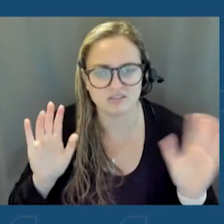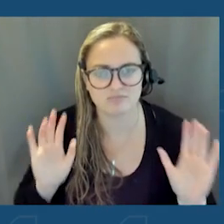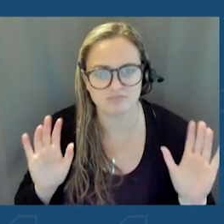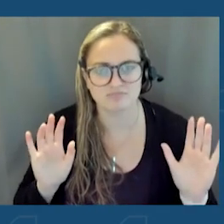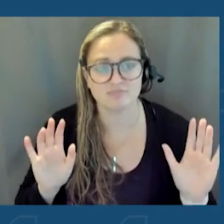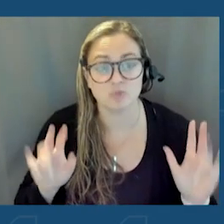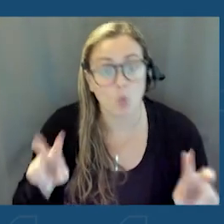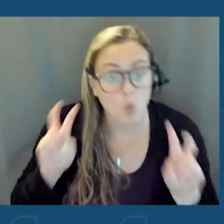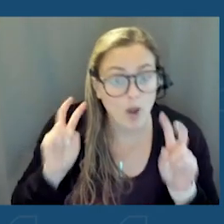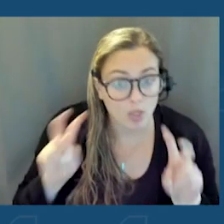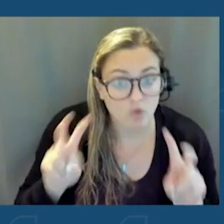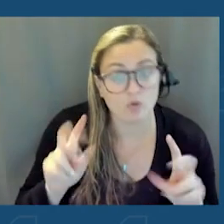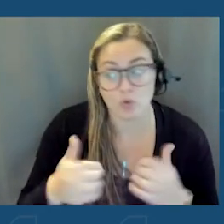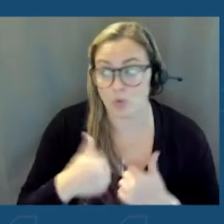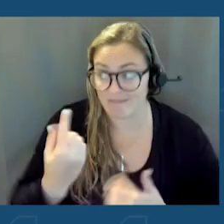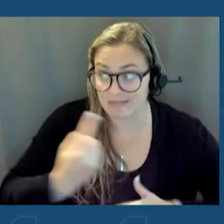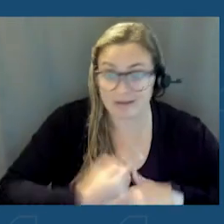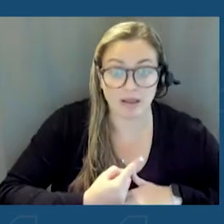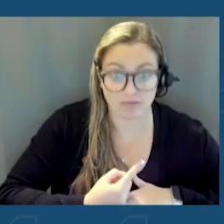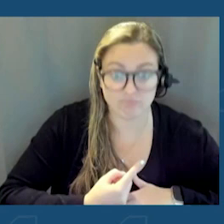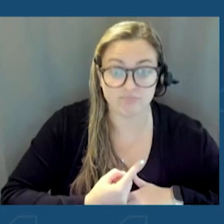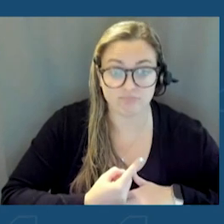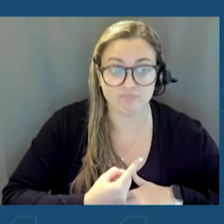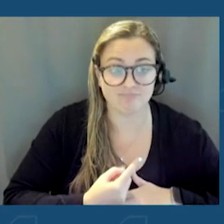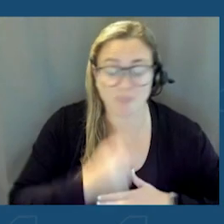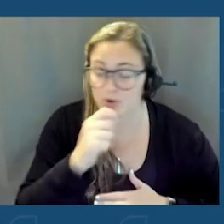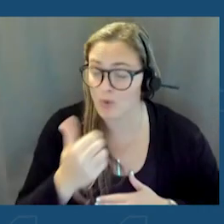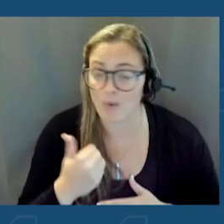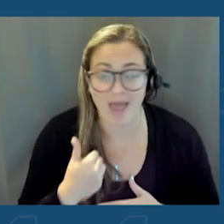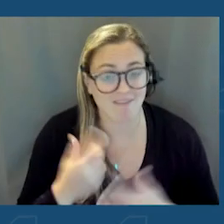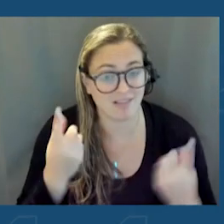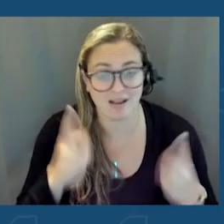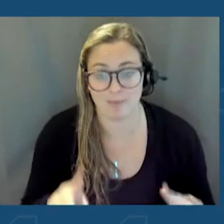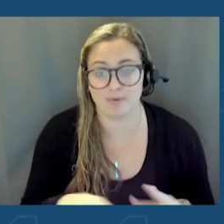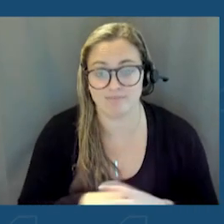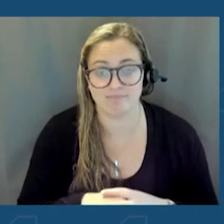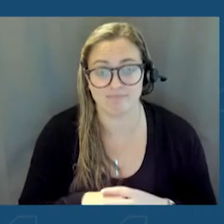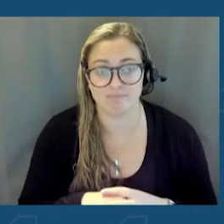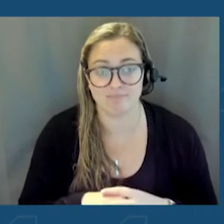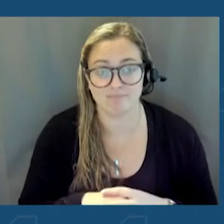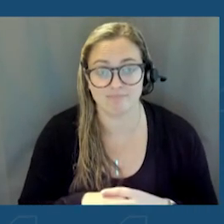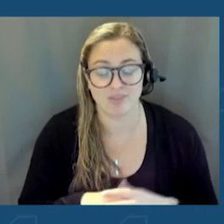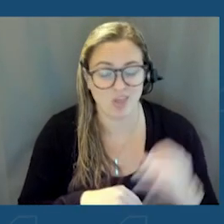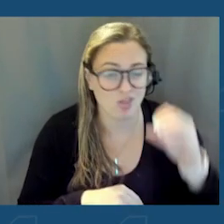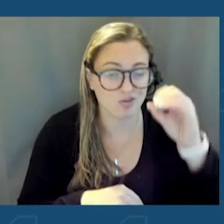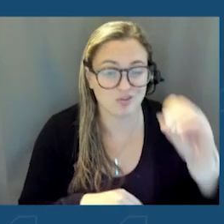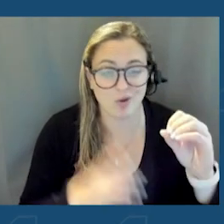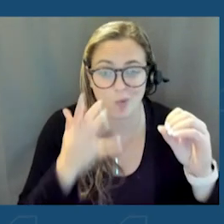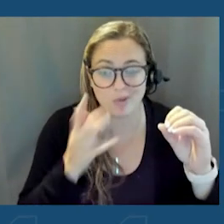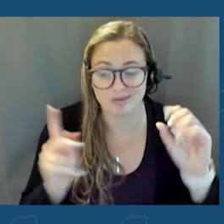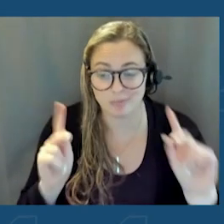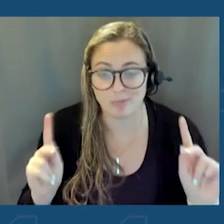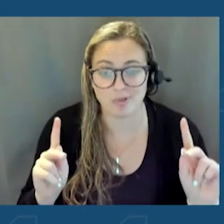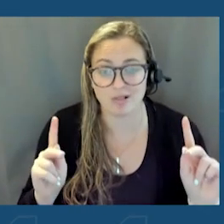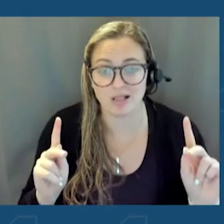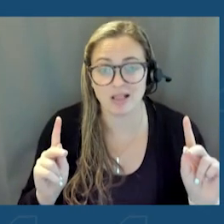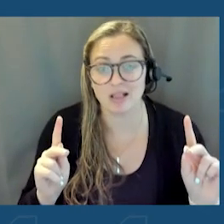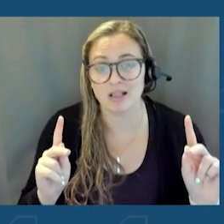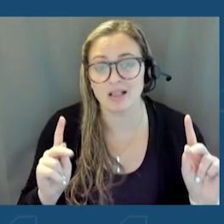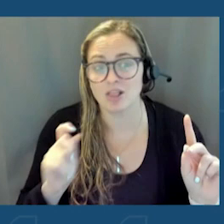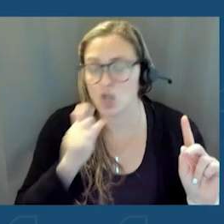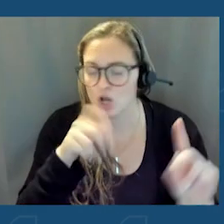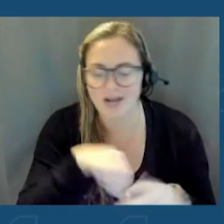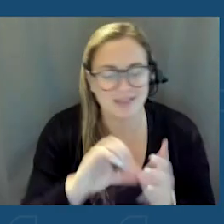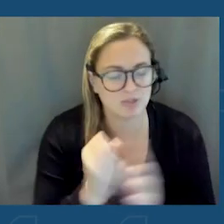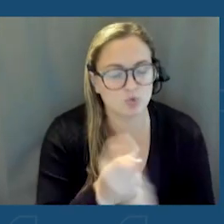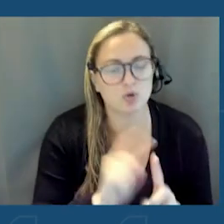forward to getting to the day when we don't have that phenomenon. We're down to zero because people are not in this situation. But